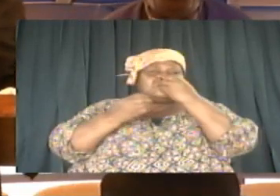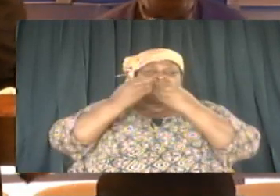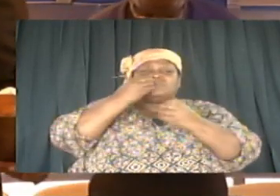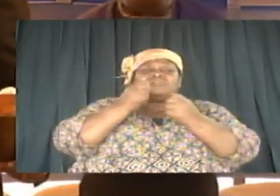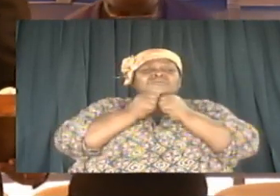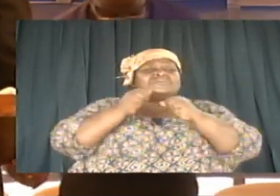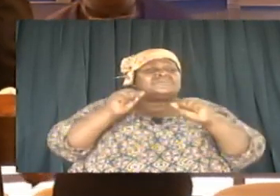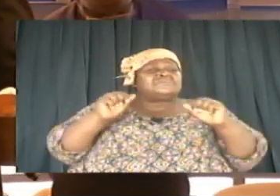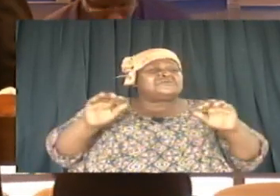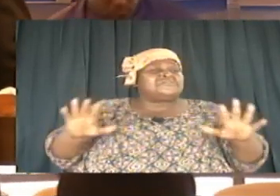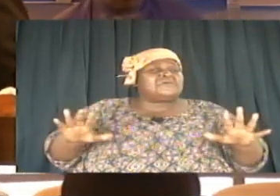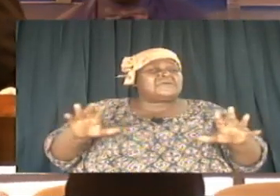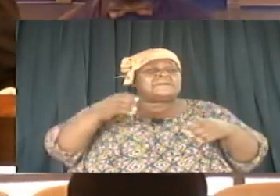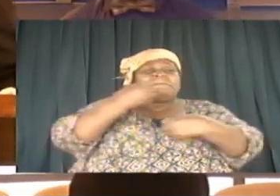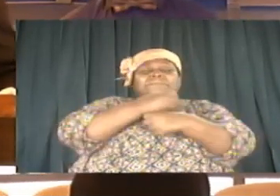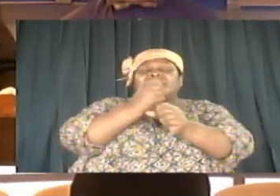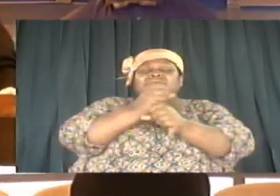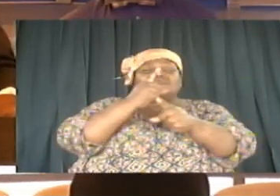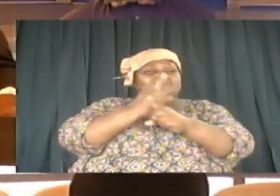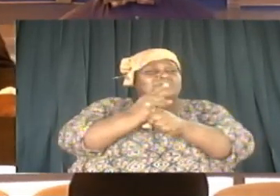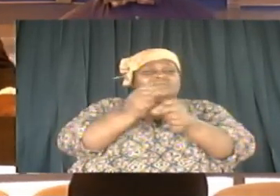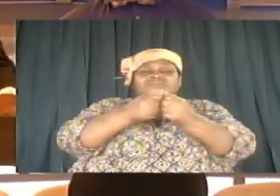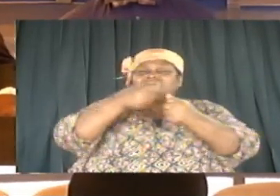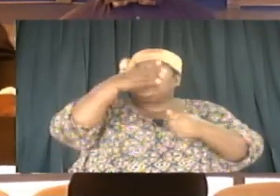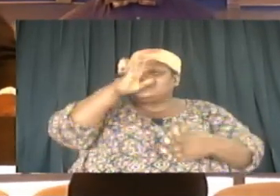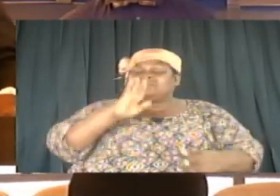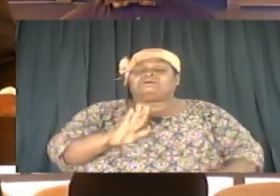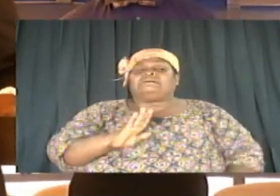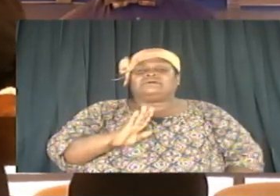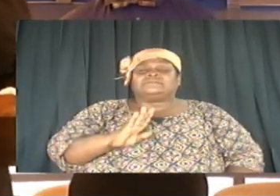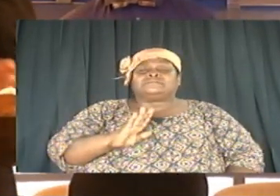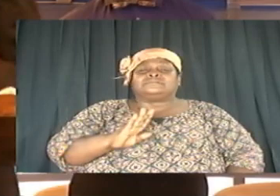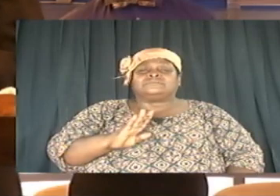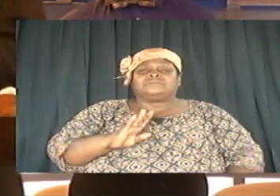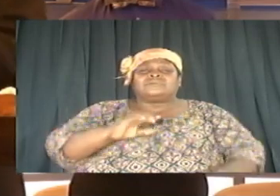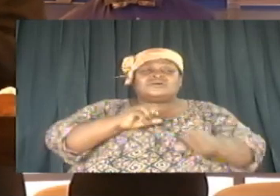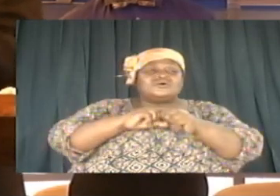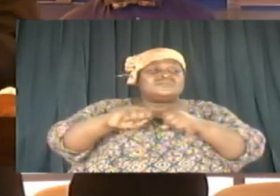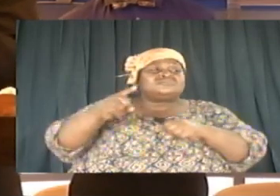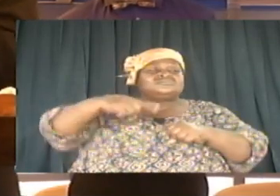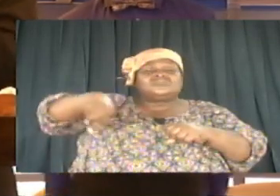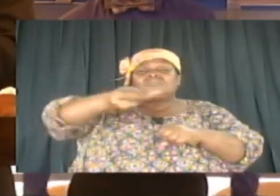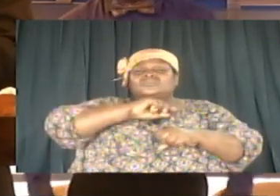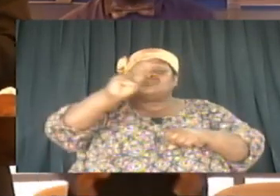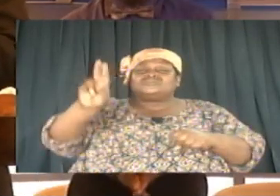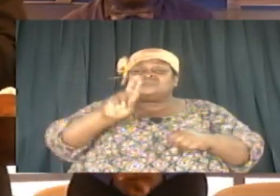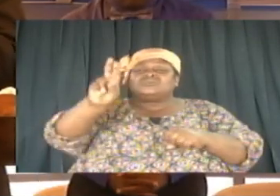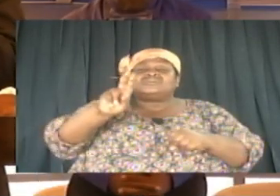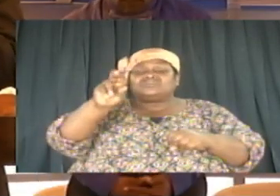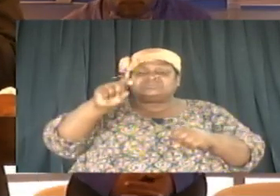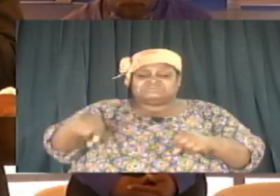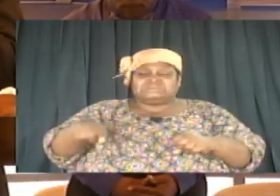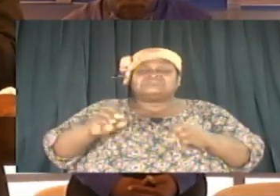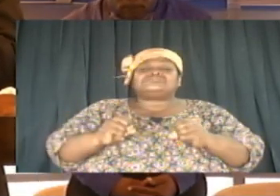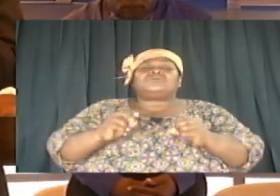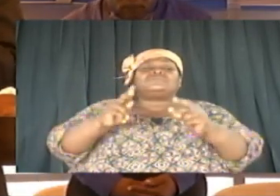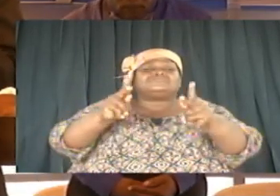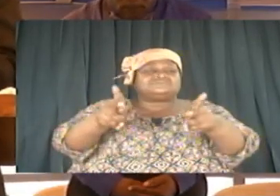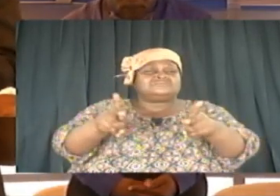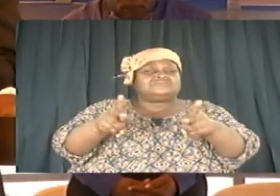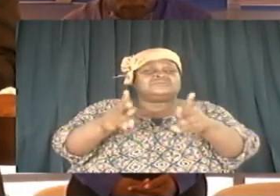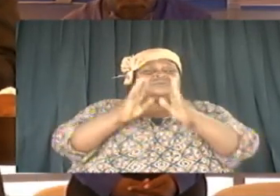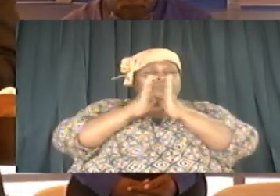without making it right with Almighty God. And so we want to use this opportunity